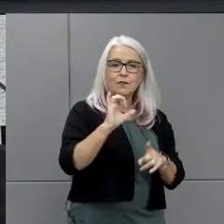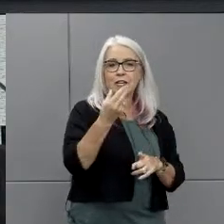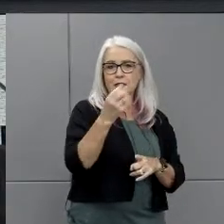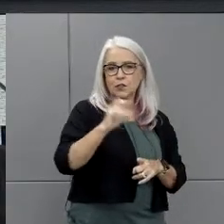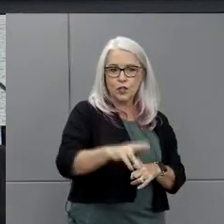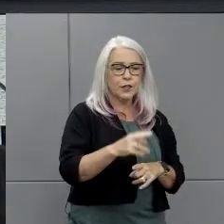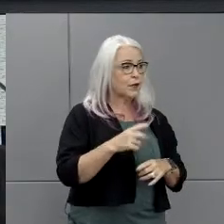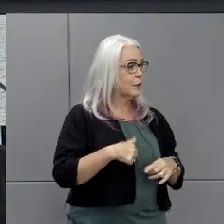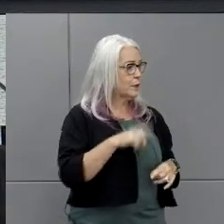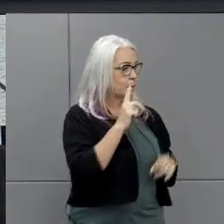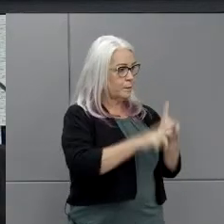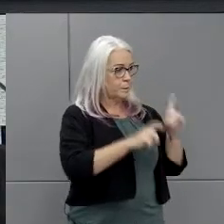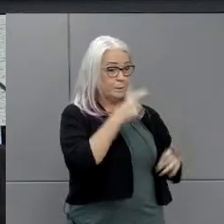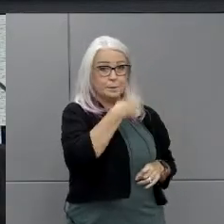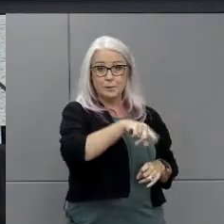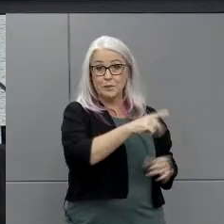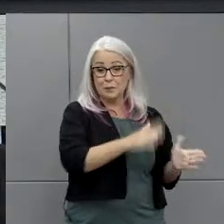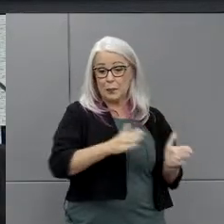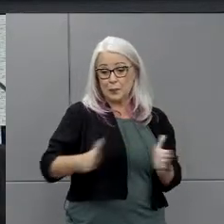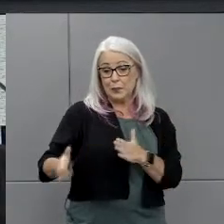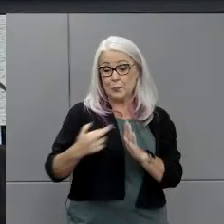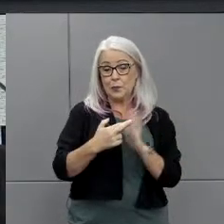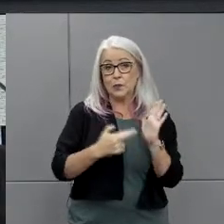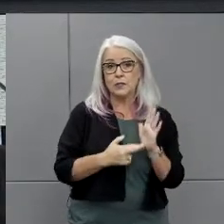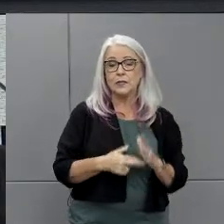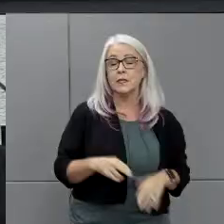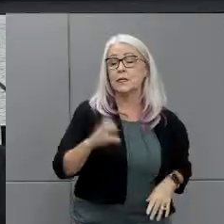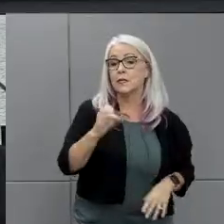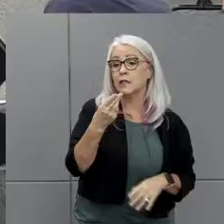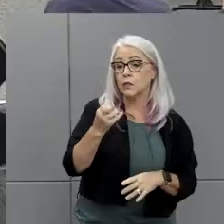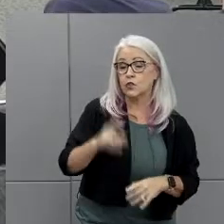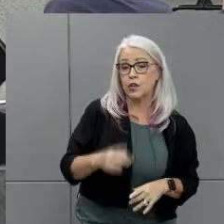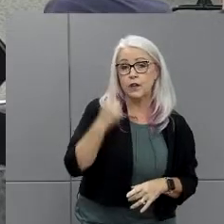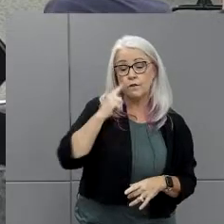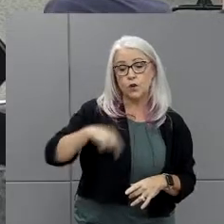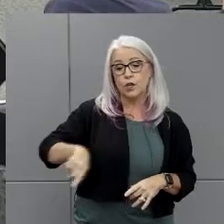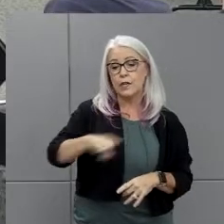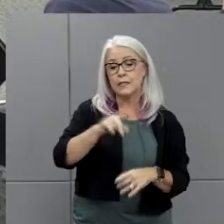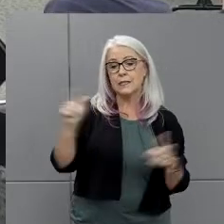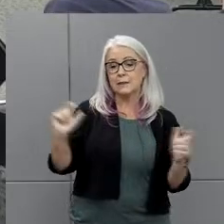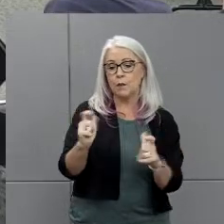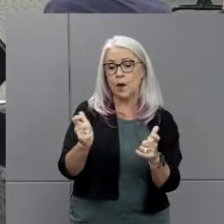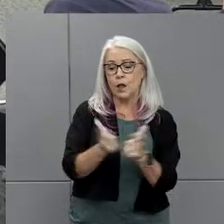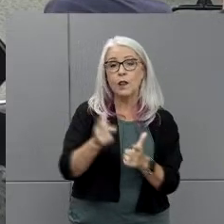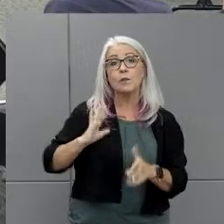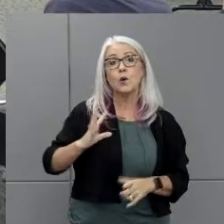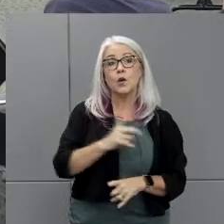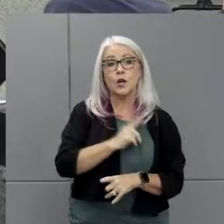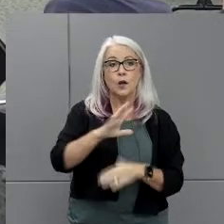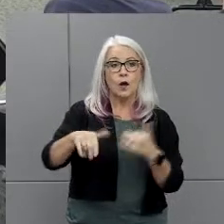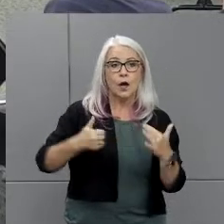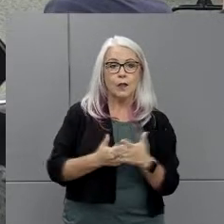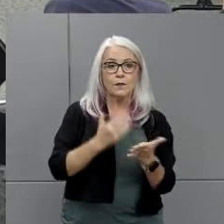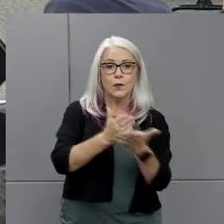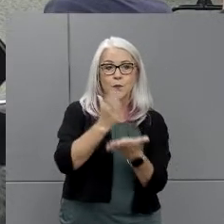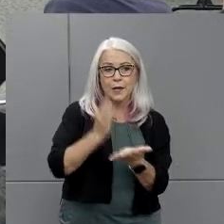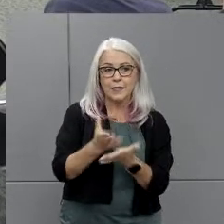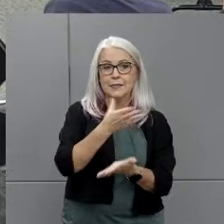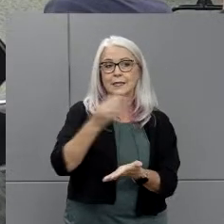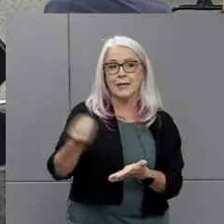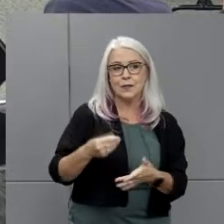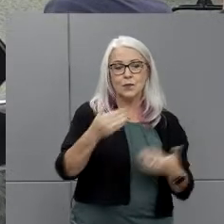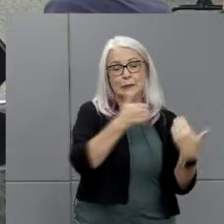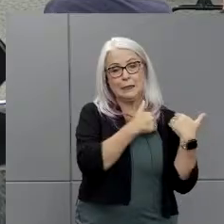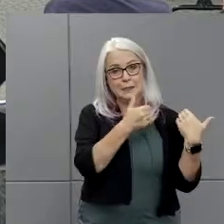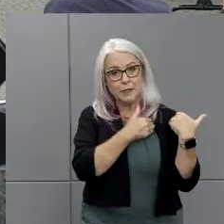Let's ask the parliamentarian. The chair of a small board has all the rights and responsibilities of any other member of the